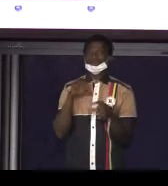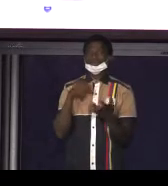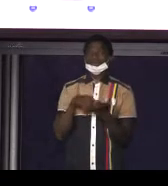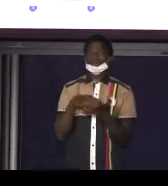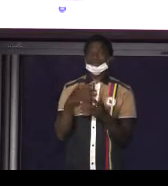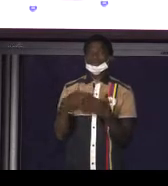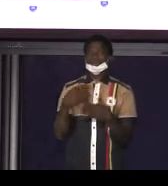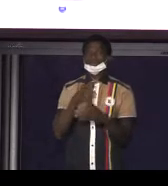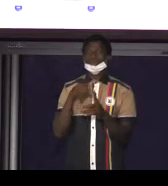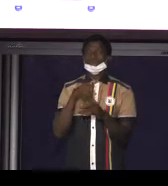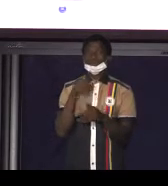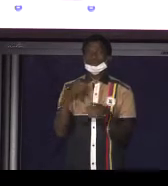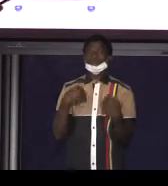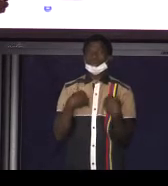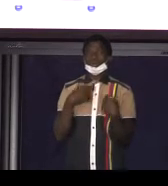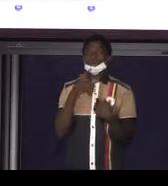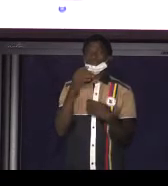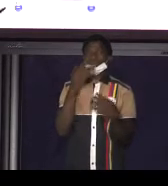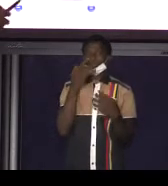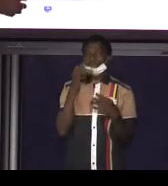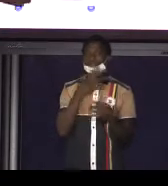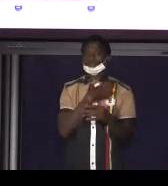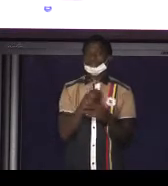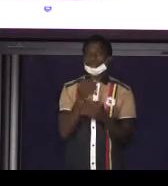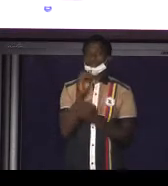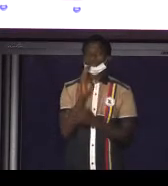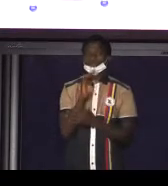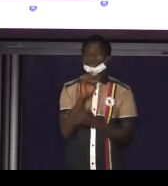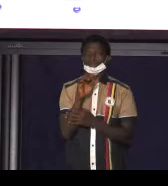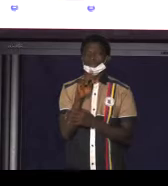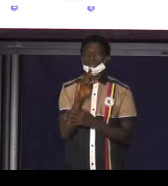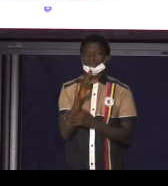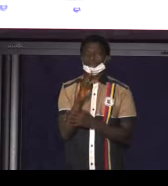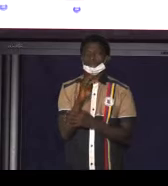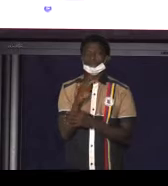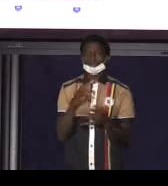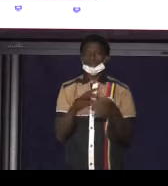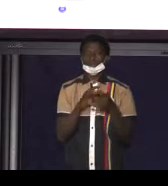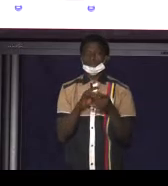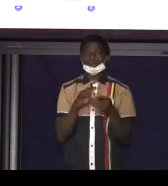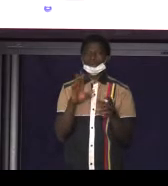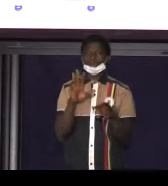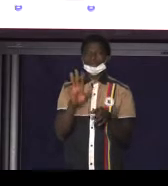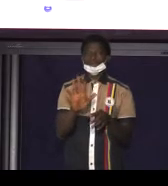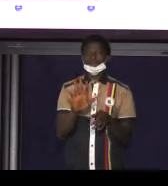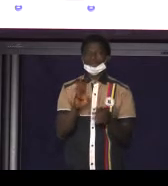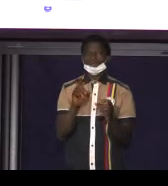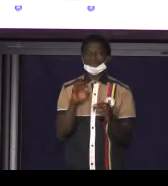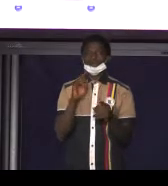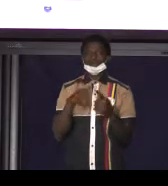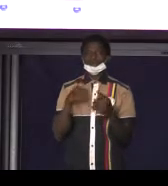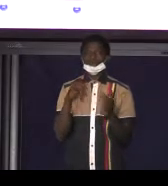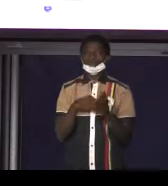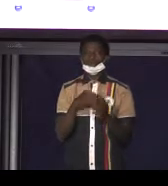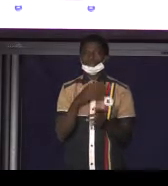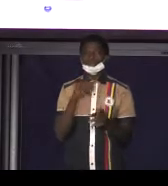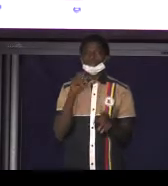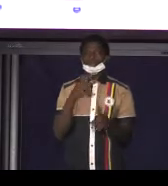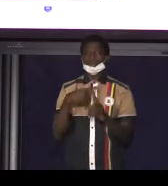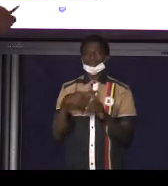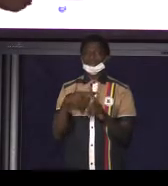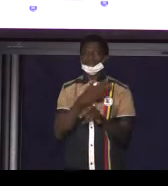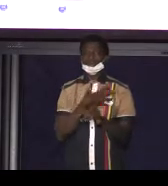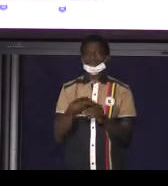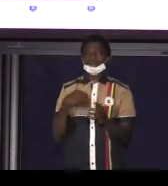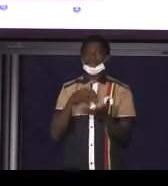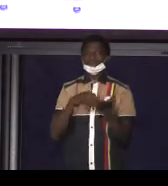you have your battery and you have bulb connecting that your wire to it at the positive and